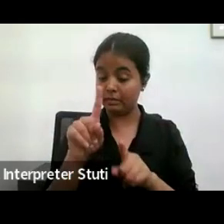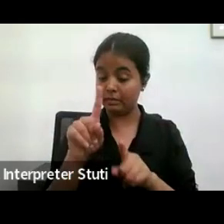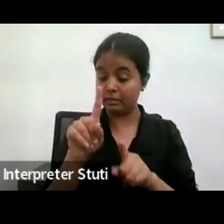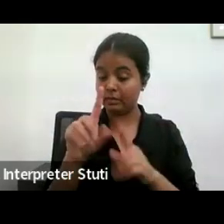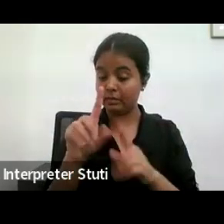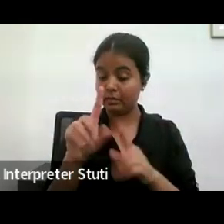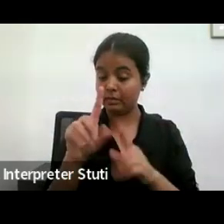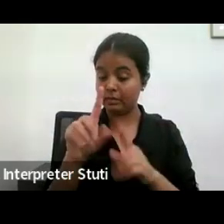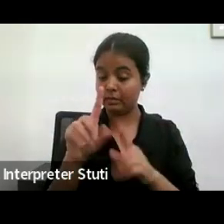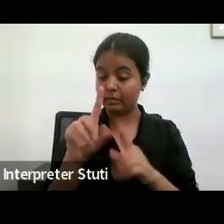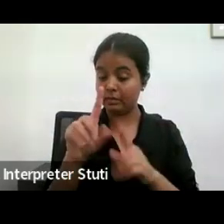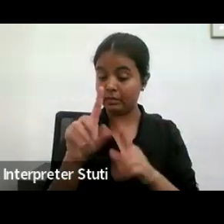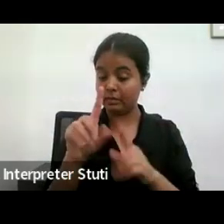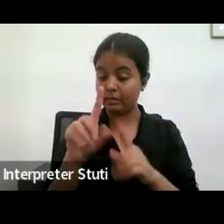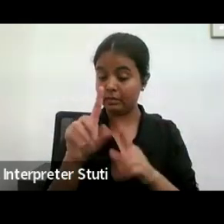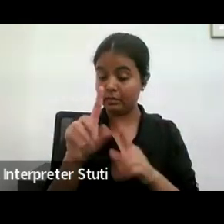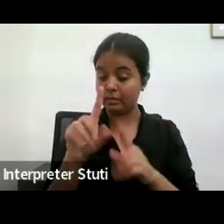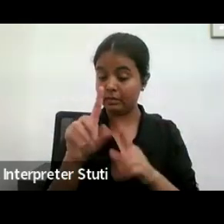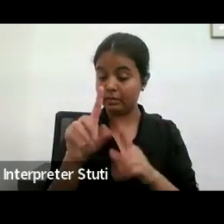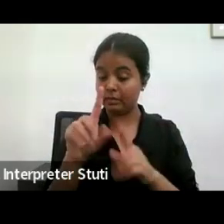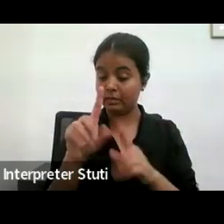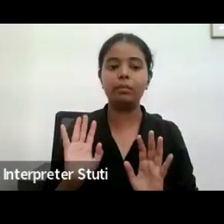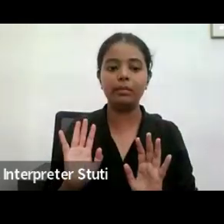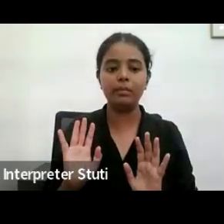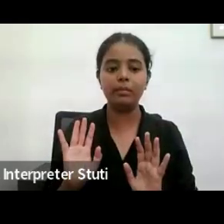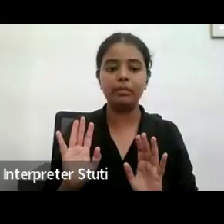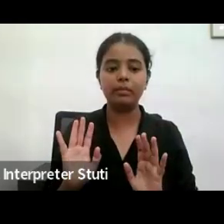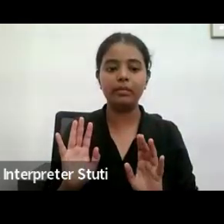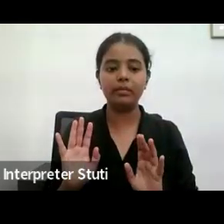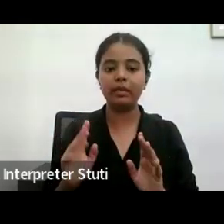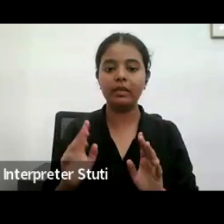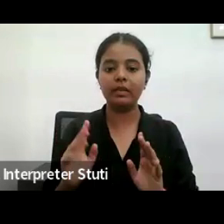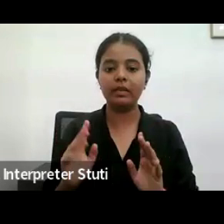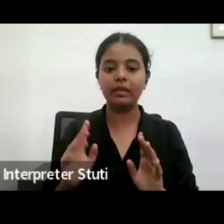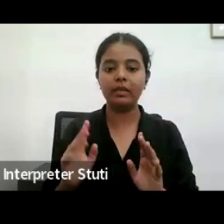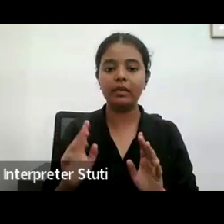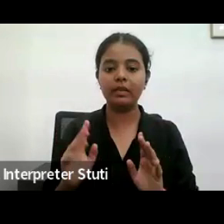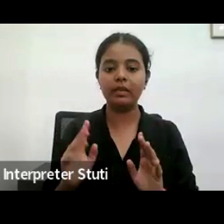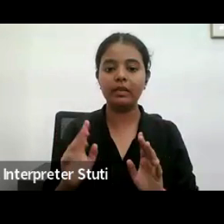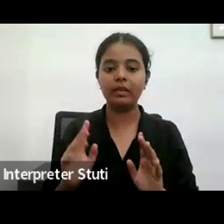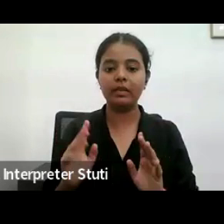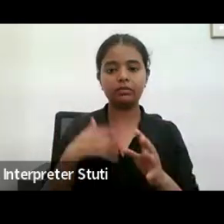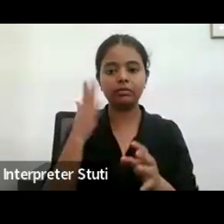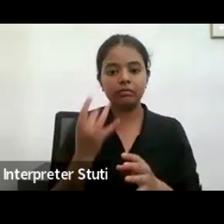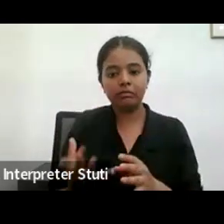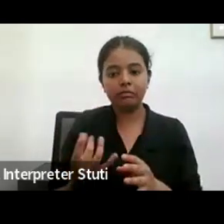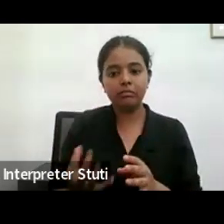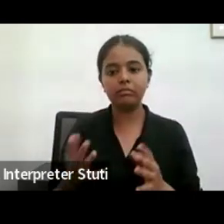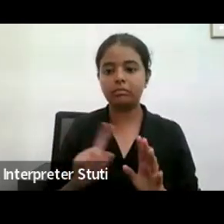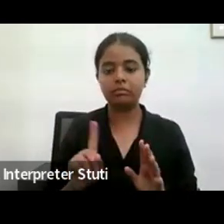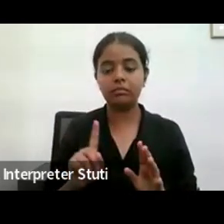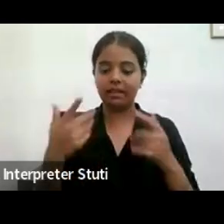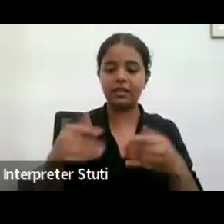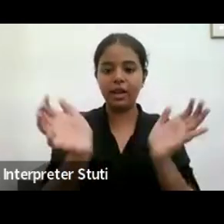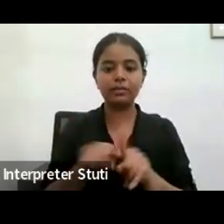prevent concealment, abandonment, neglect, and segregation. If you go to a community and walk